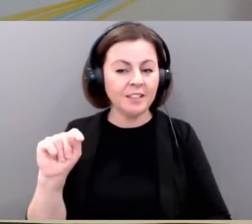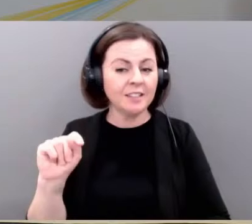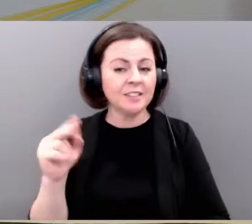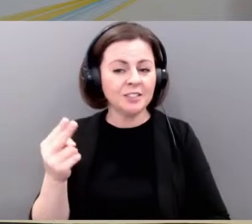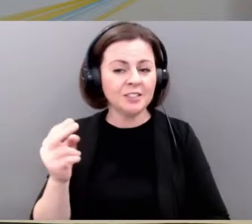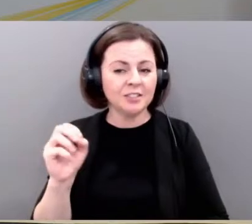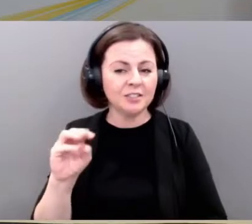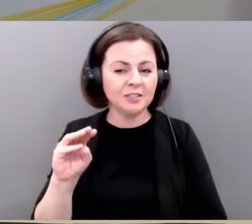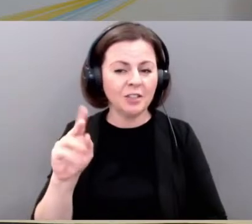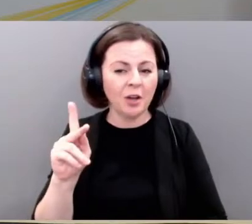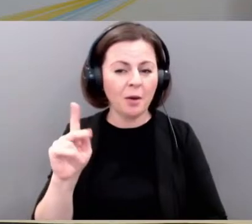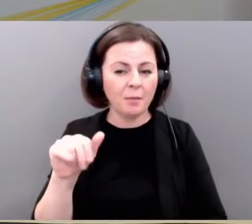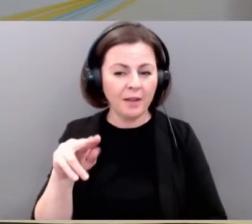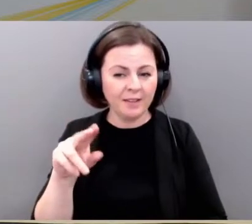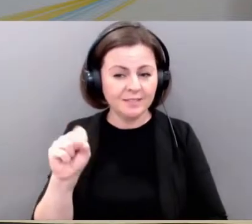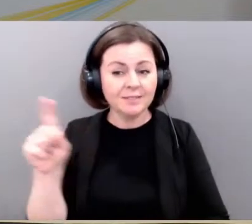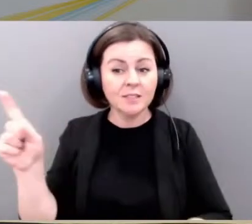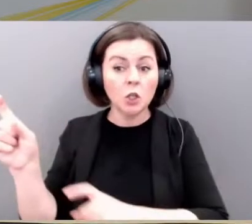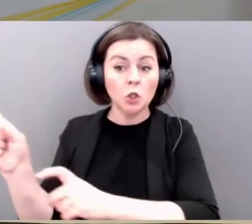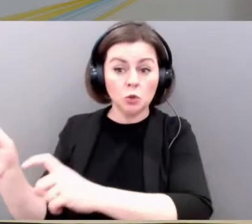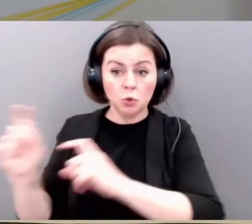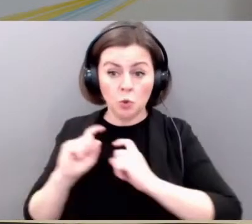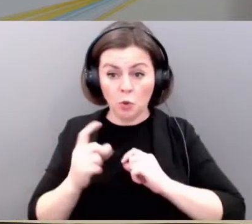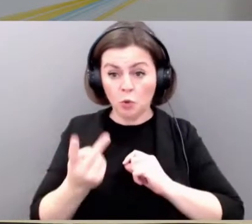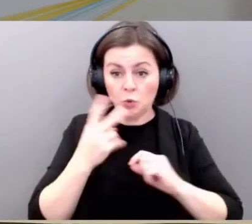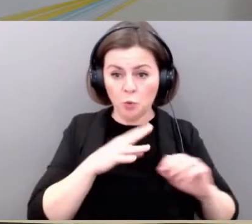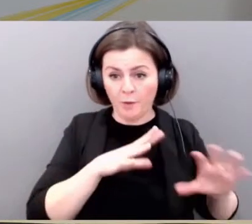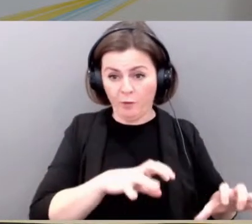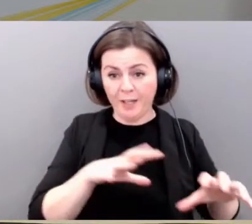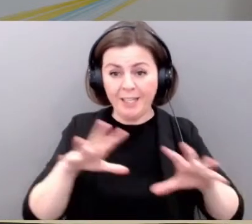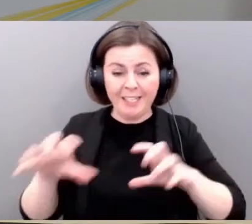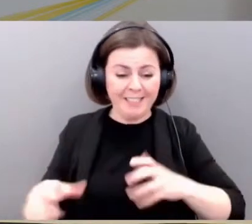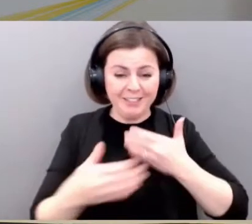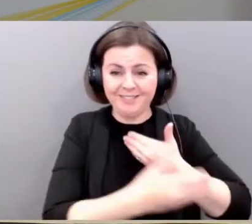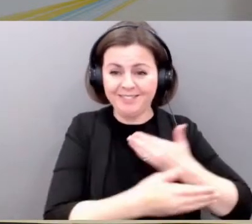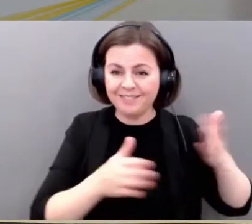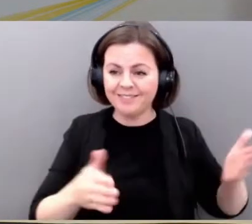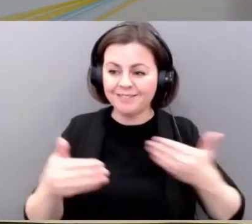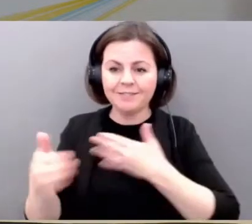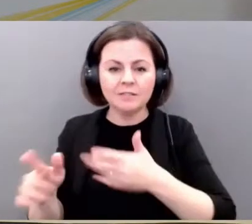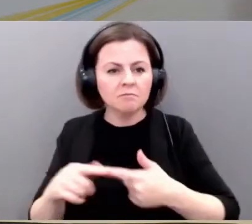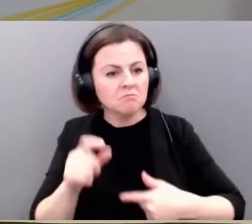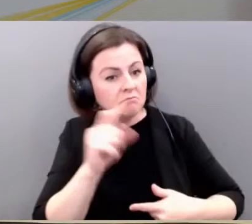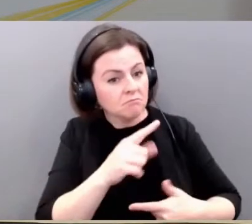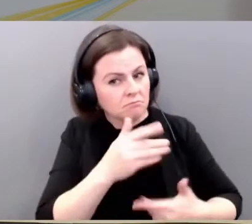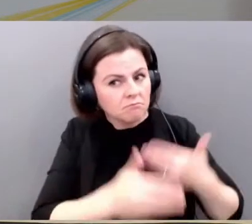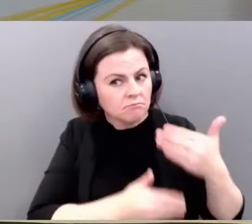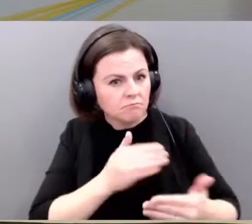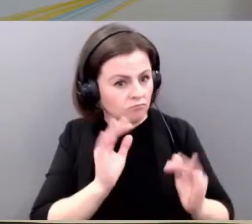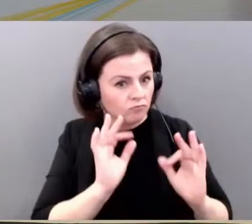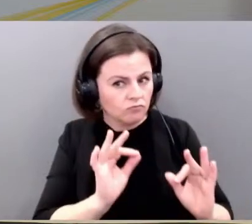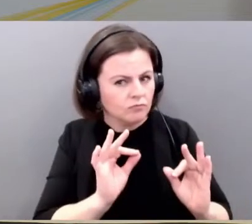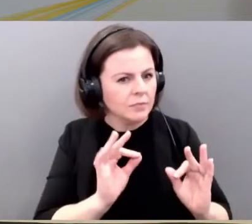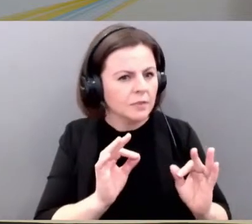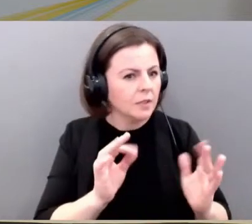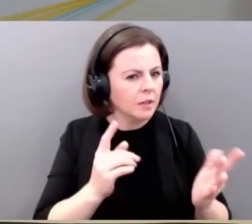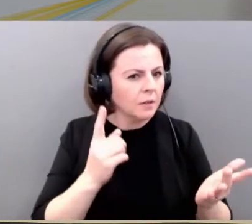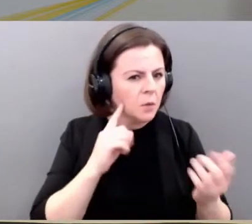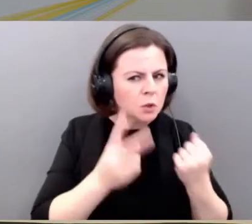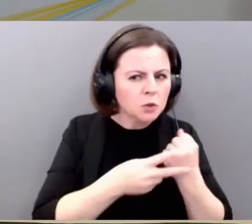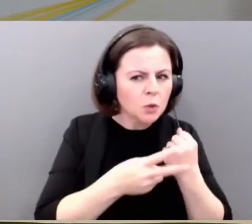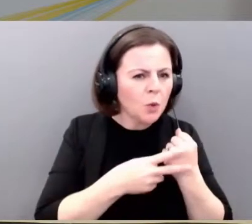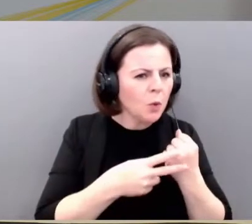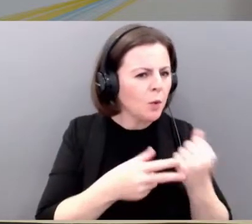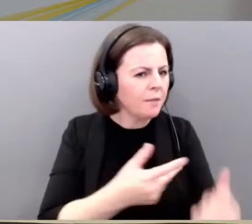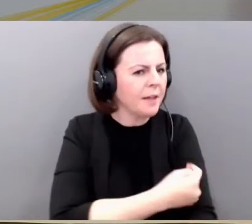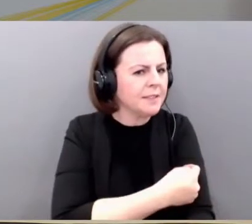Morrison, how that's going and what that means for the storage of the vaccines. Well, I mean,